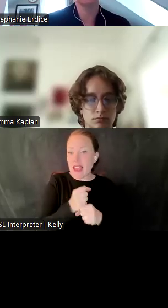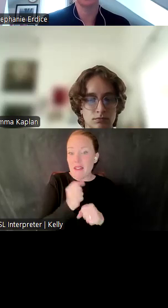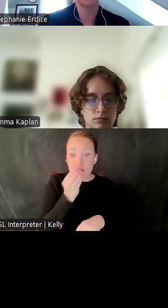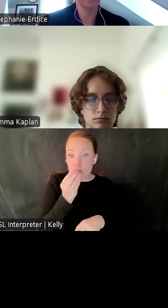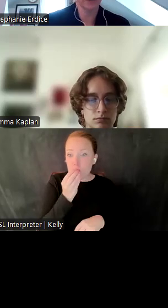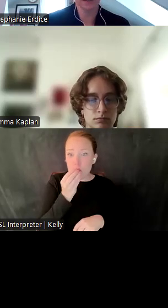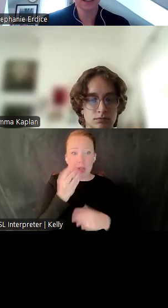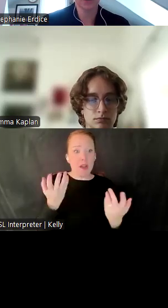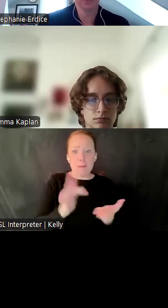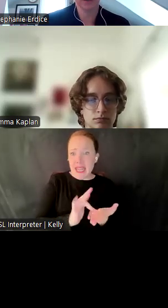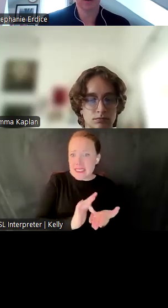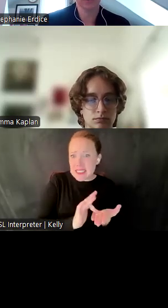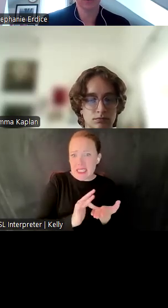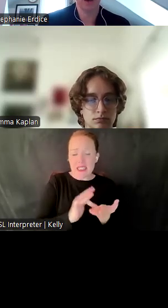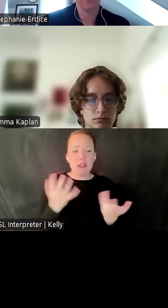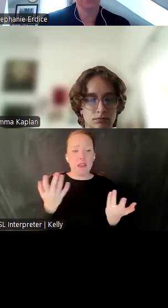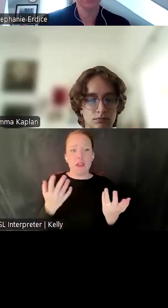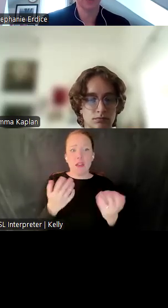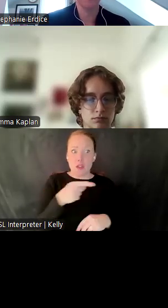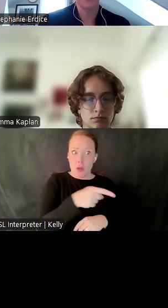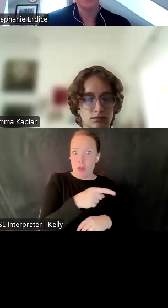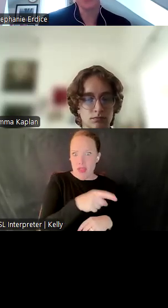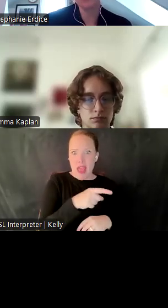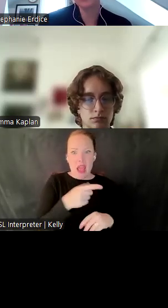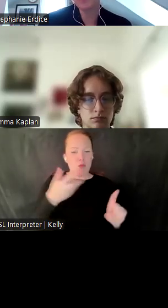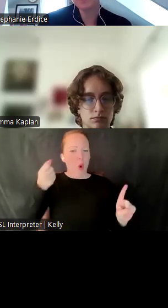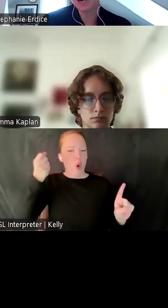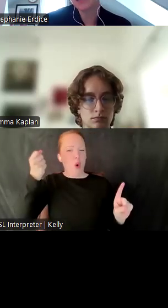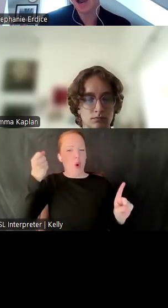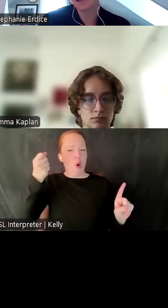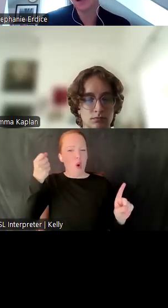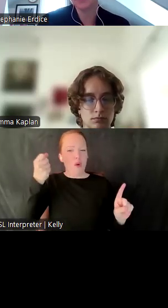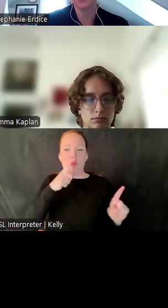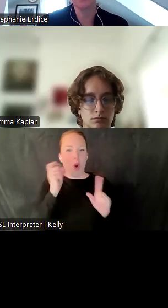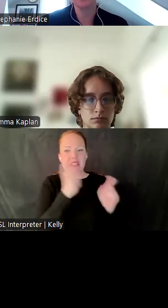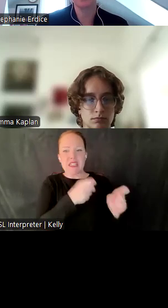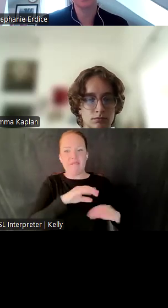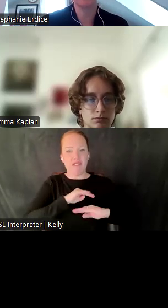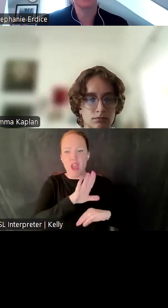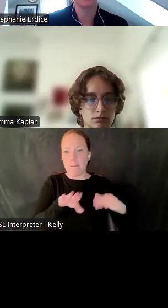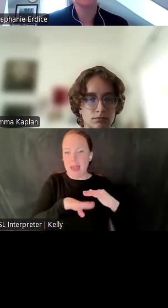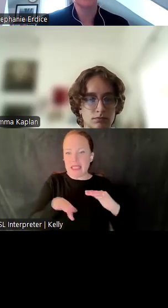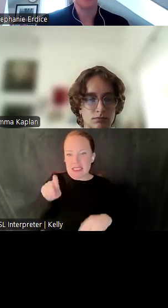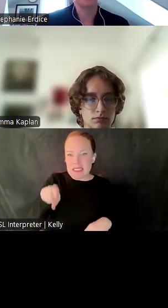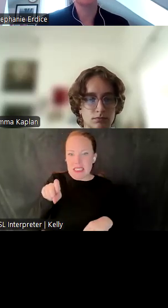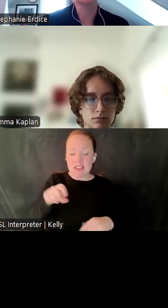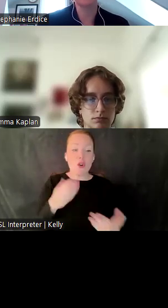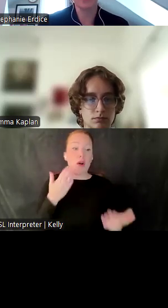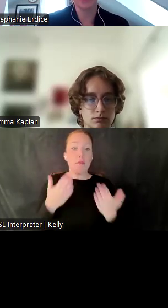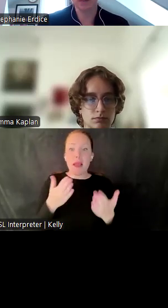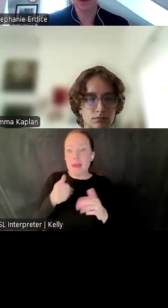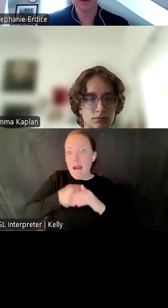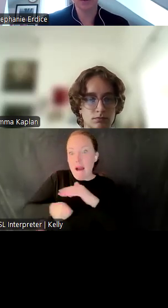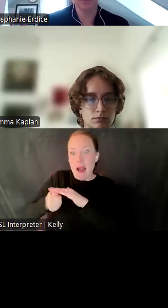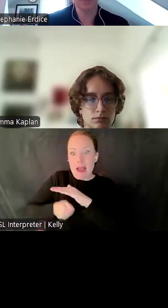needs and the funding of basic needs to really also abuse them. They also might be hiding assets. So they might be putting money that should